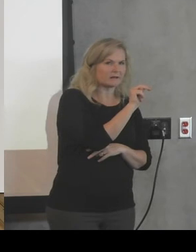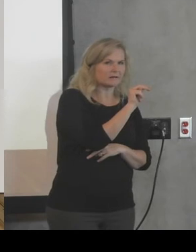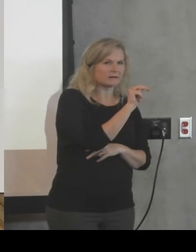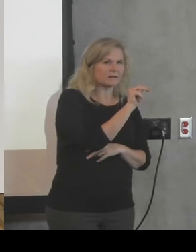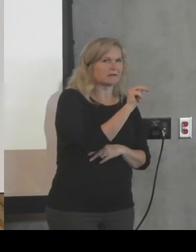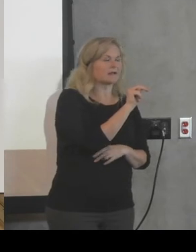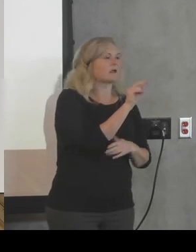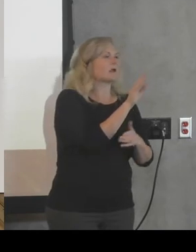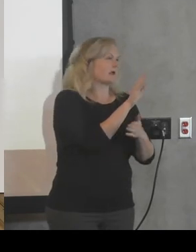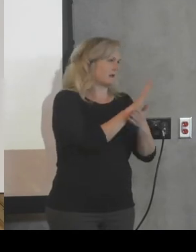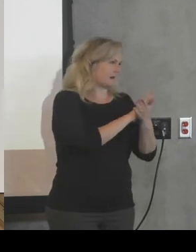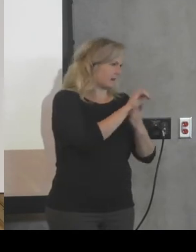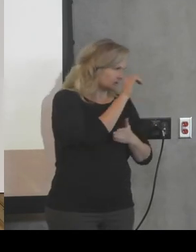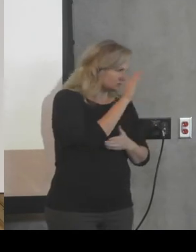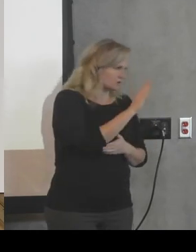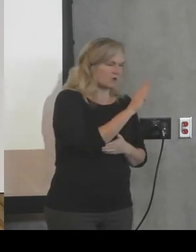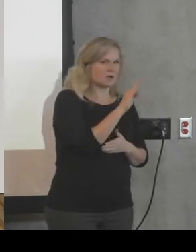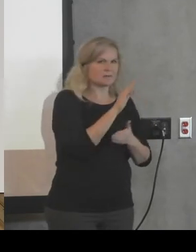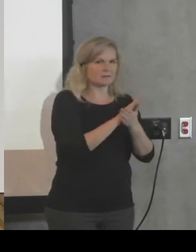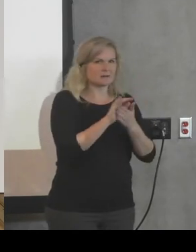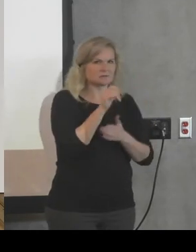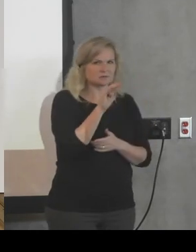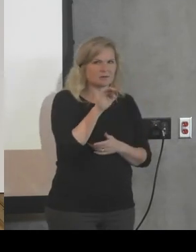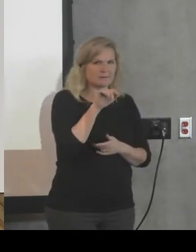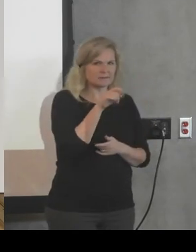Nice job. Nice and loud, Maxime. Let's hear you.